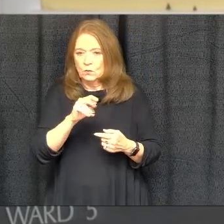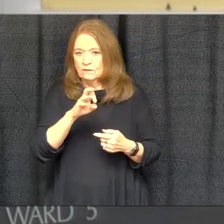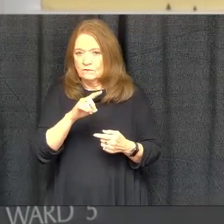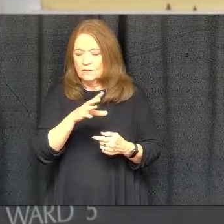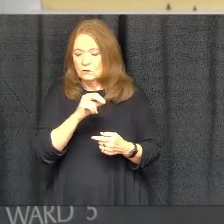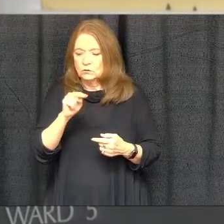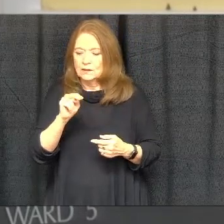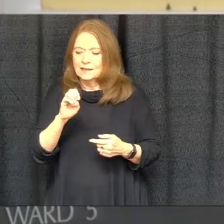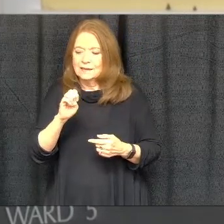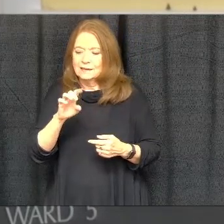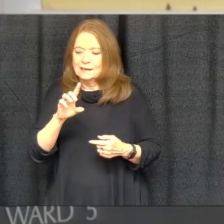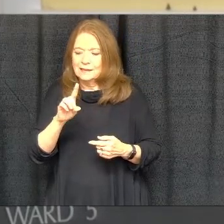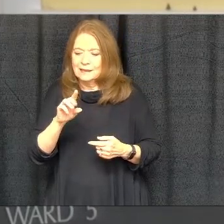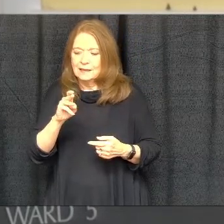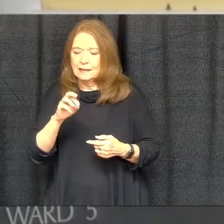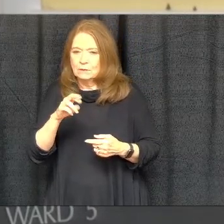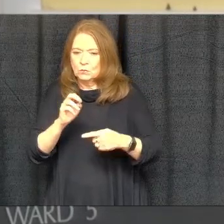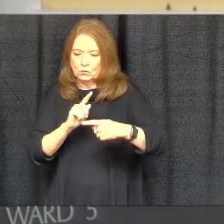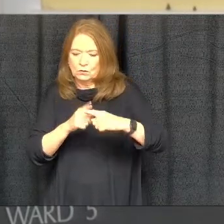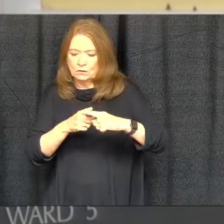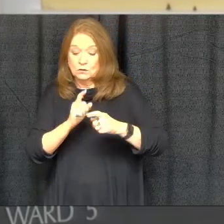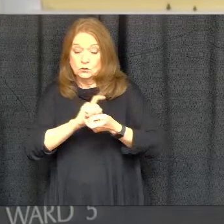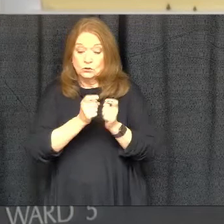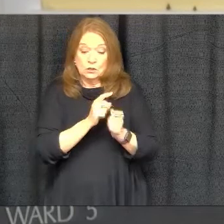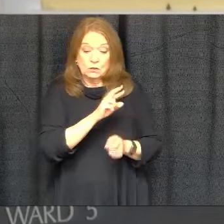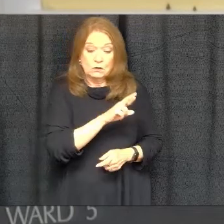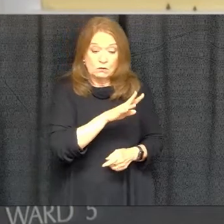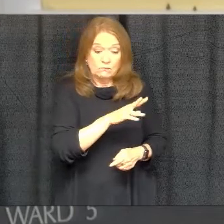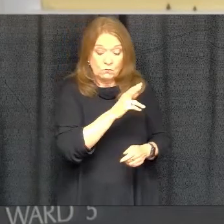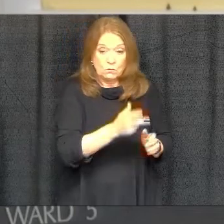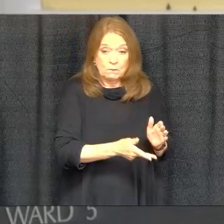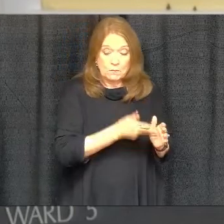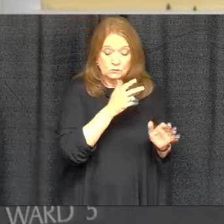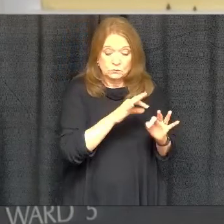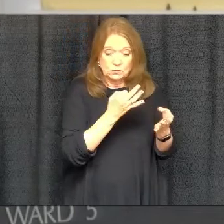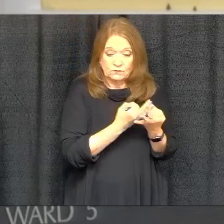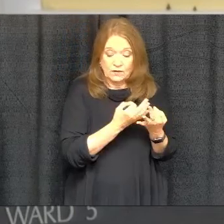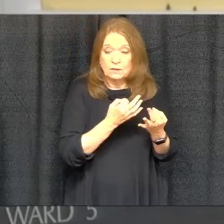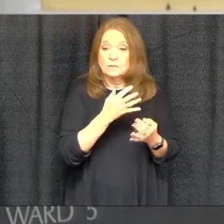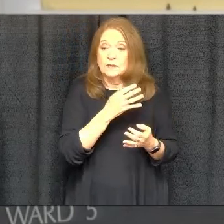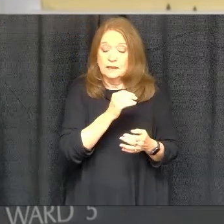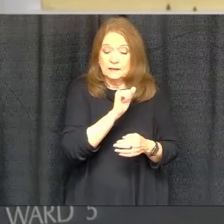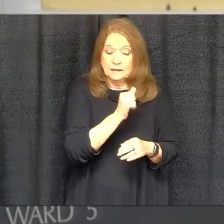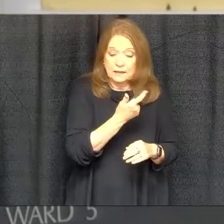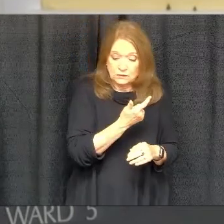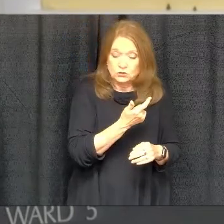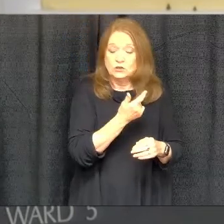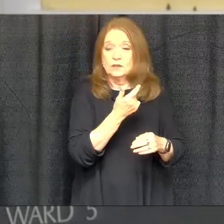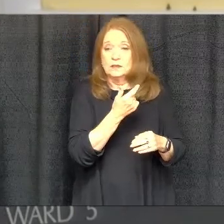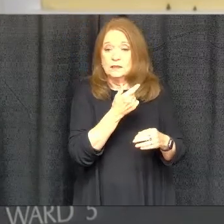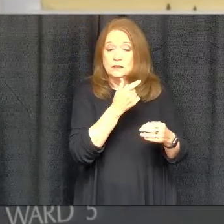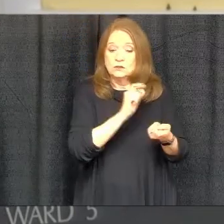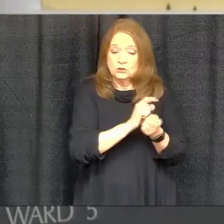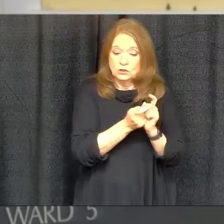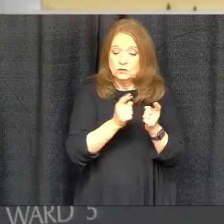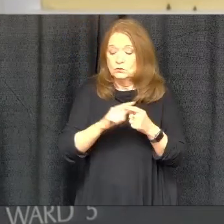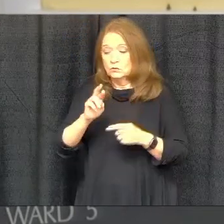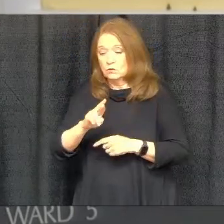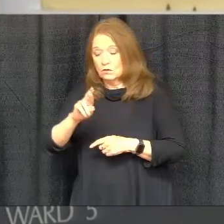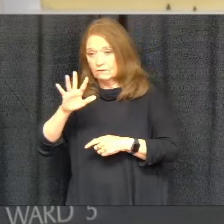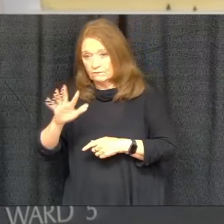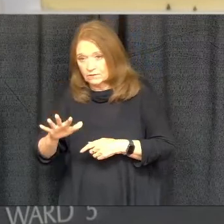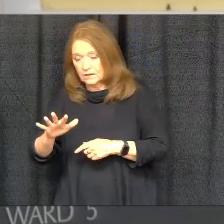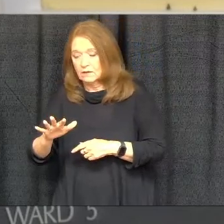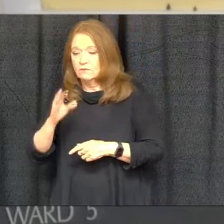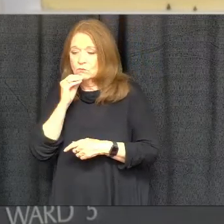Road intersection from R4 multiple family residential district and AG agricultural district to R5